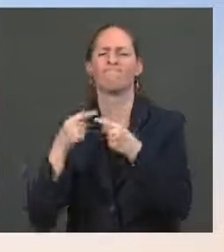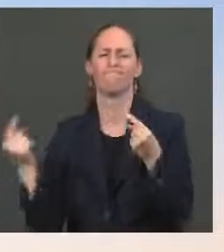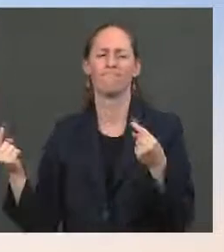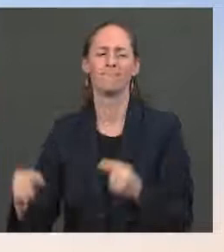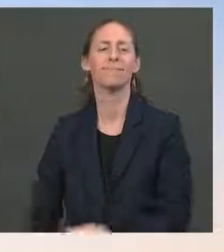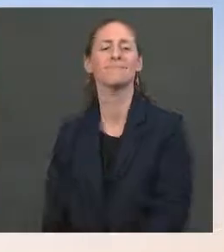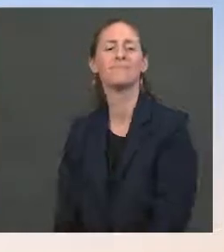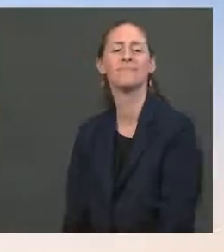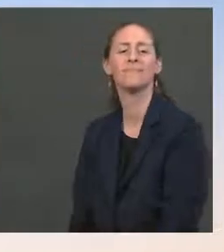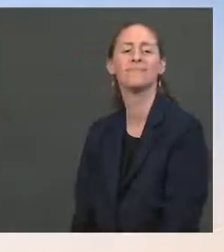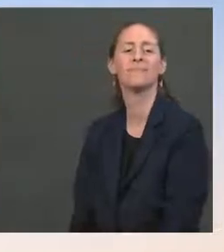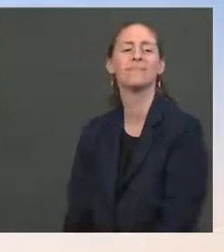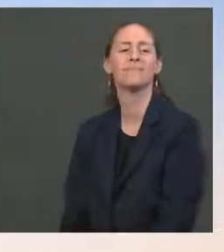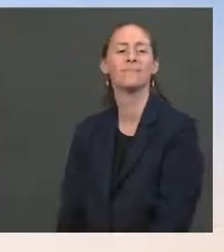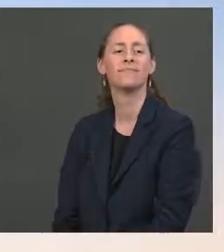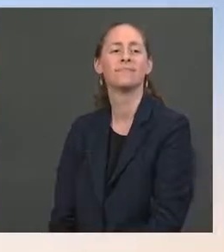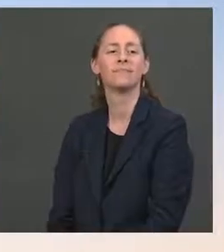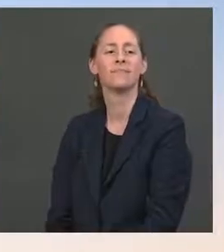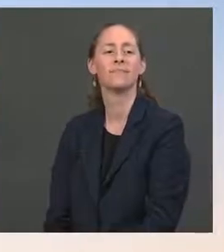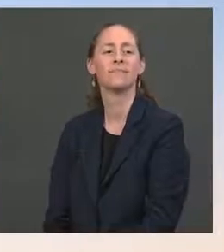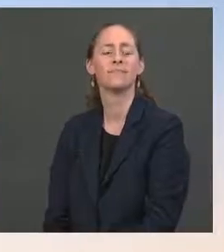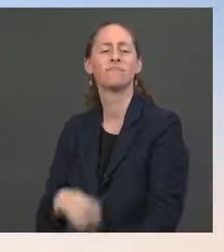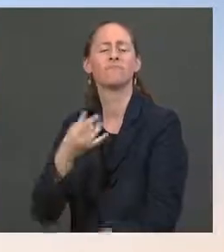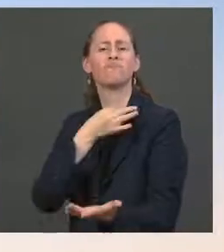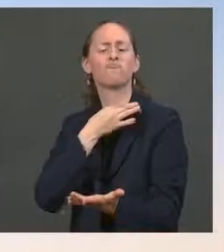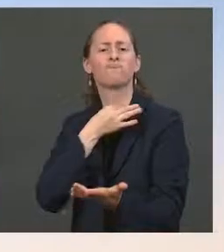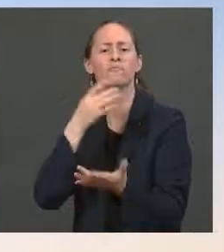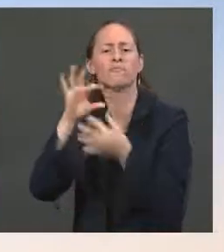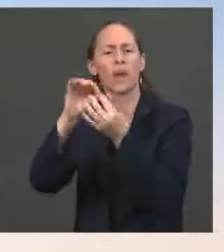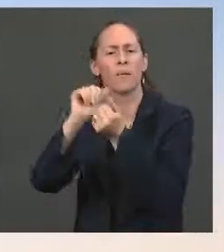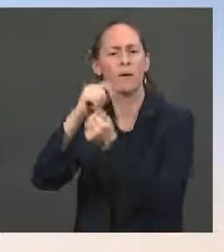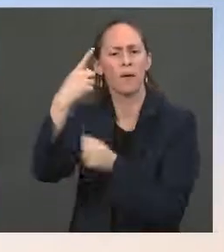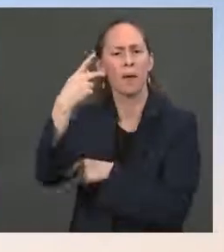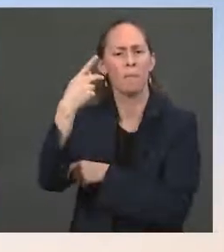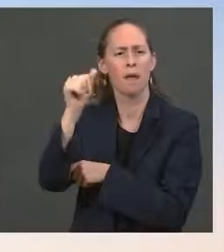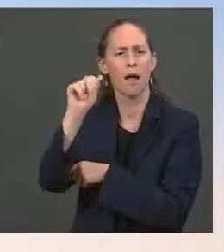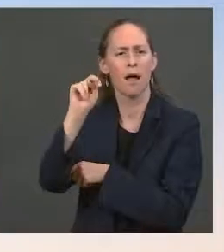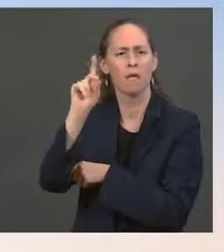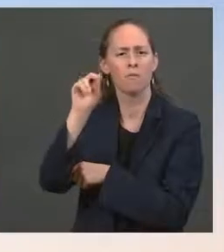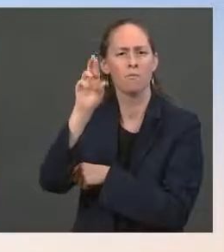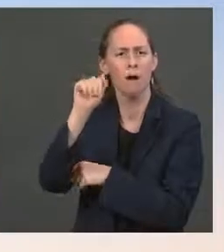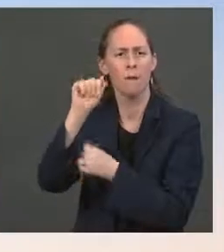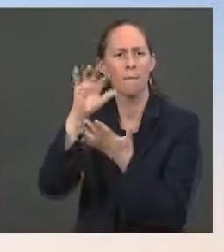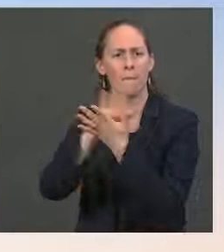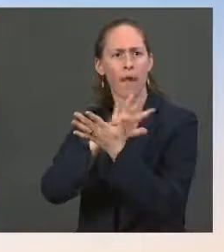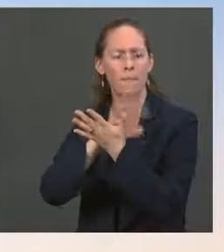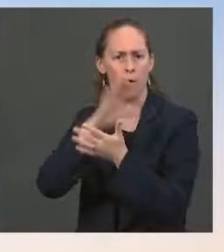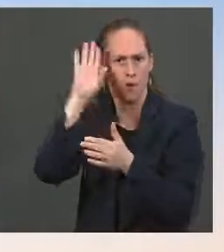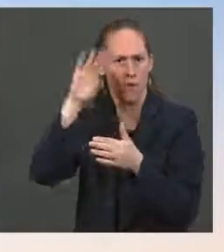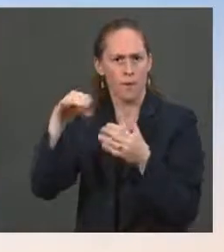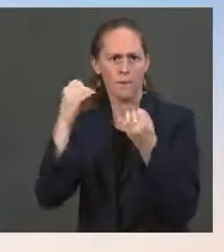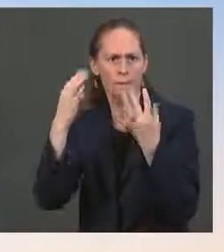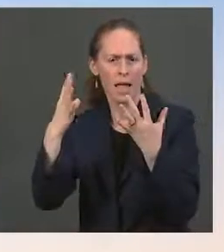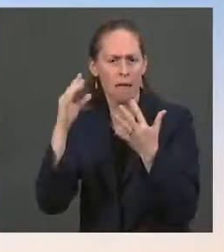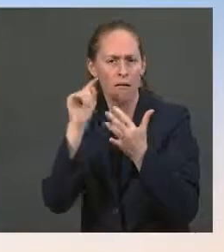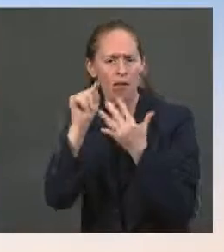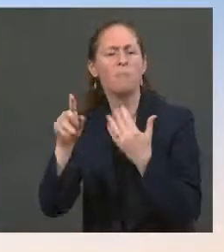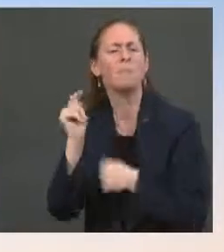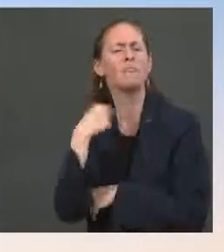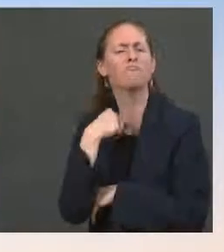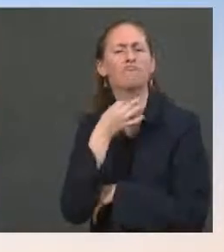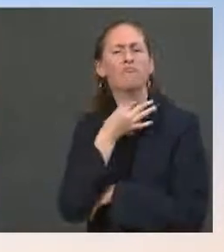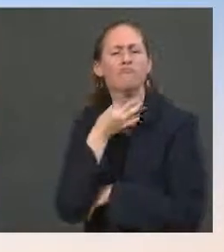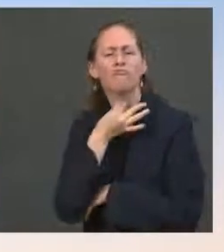there's it's a lot to absorb, but the main underlining issue seems to be that sheltering